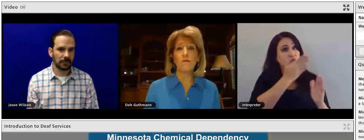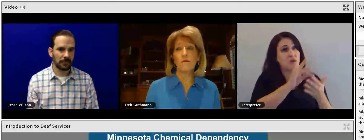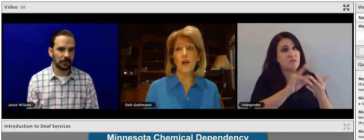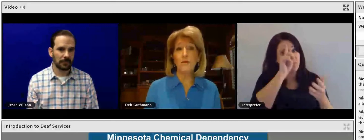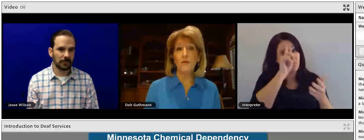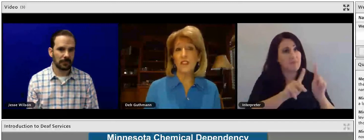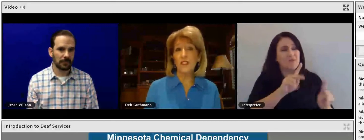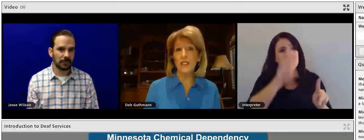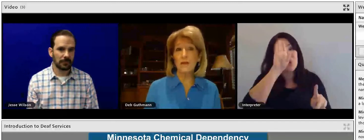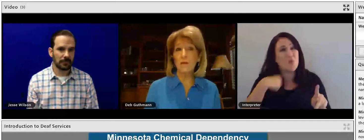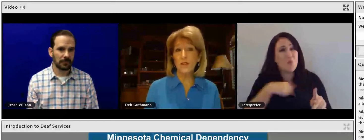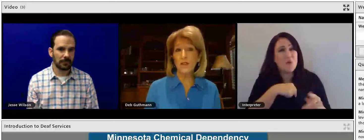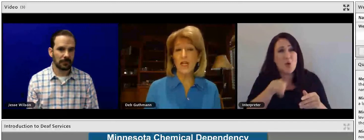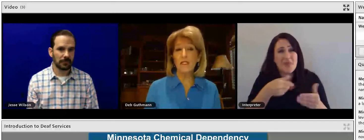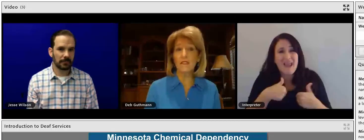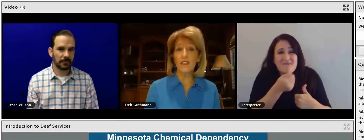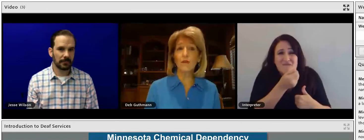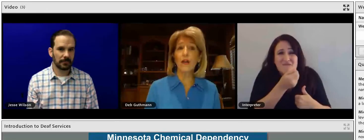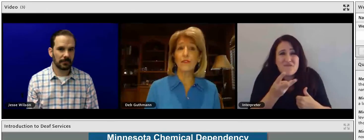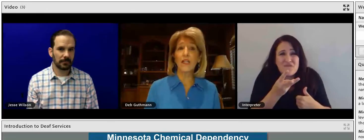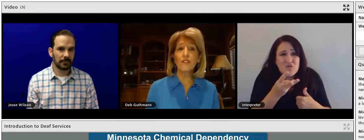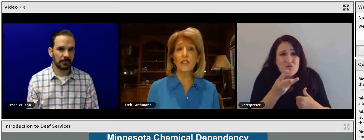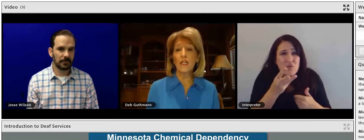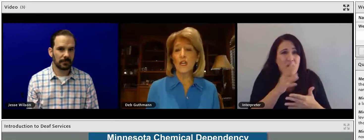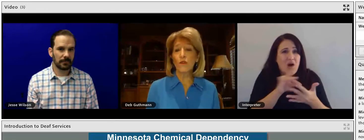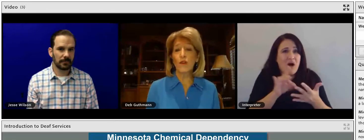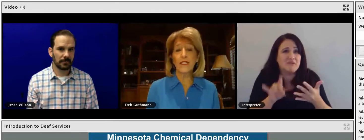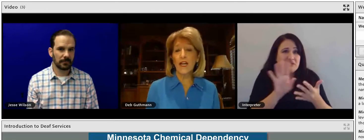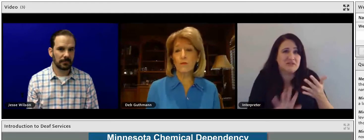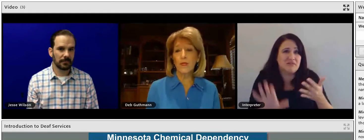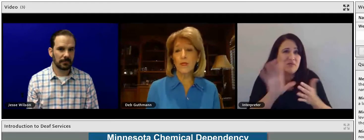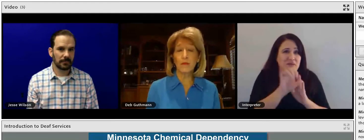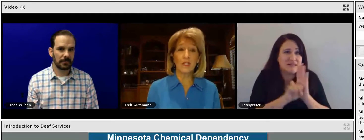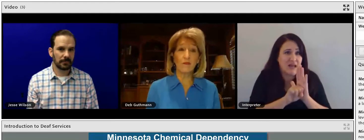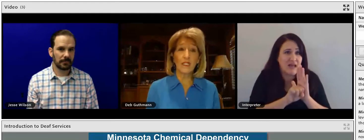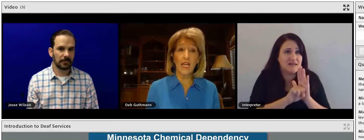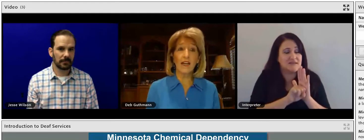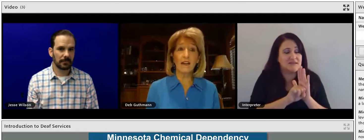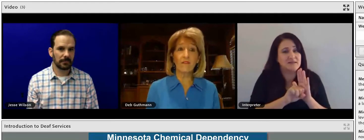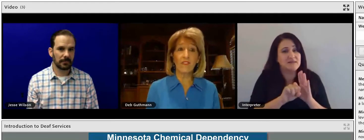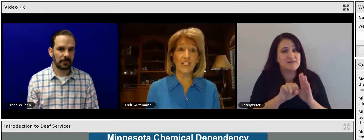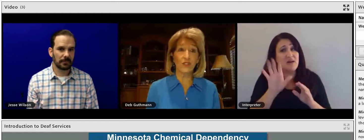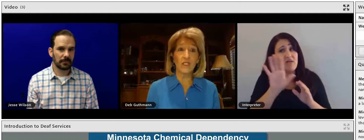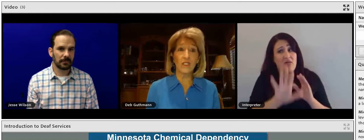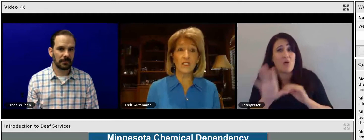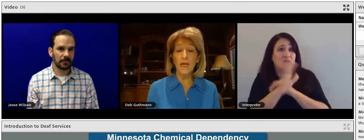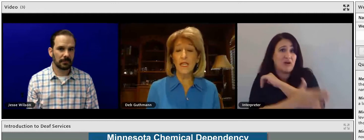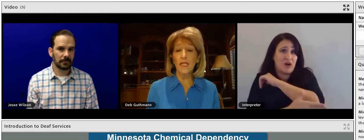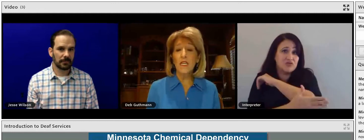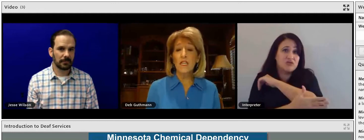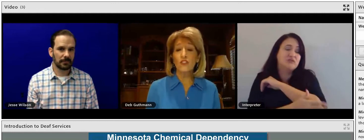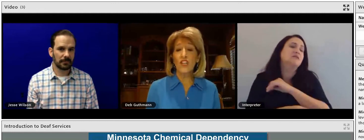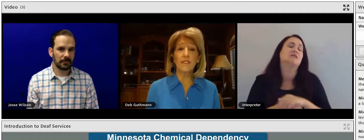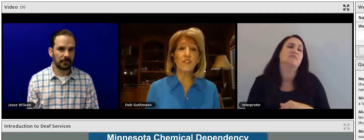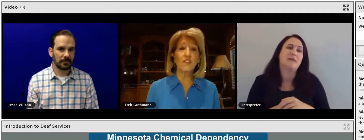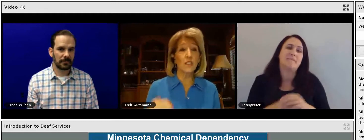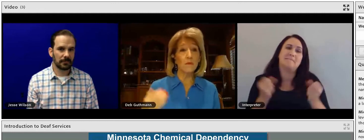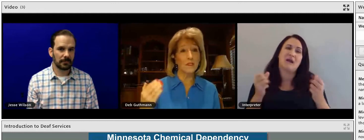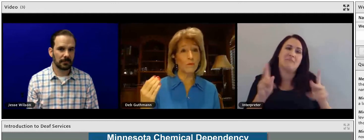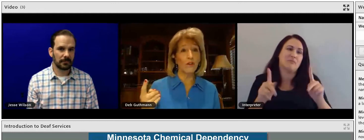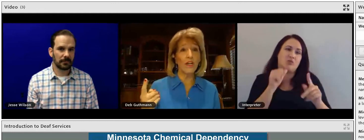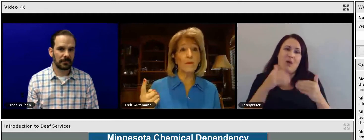so few options in most states and throughout the country. Right now, people don't really have that choice to